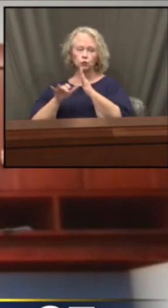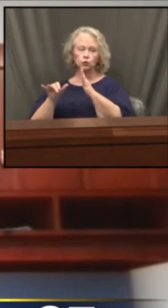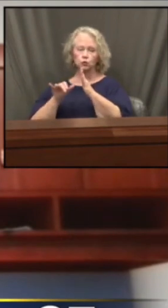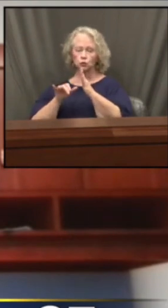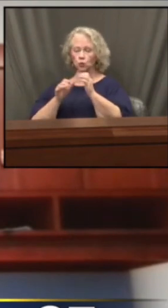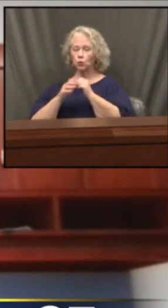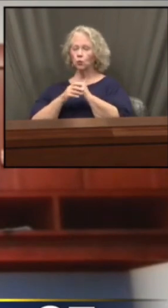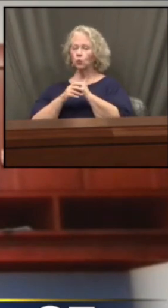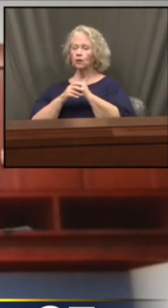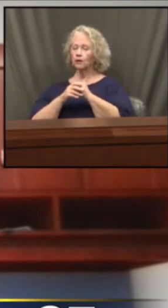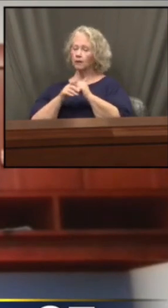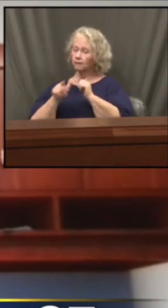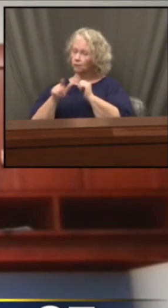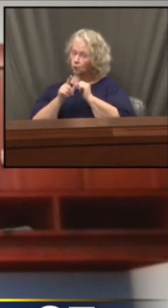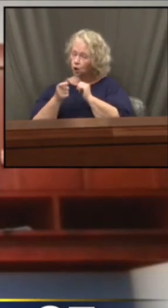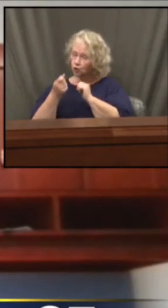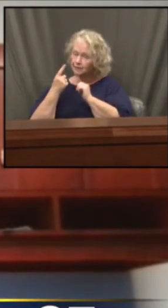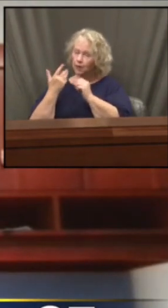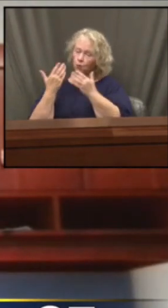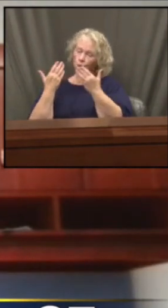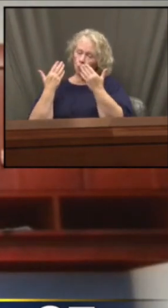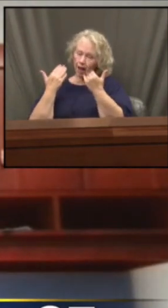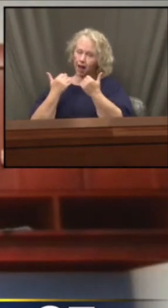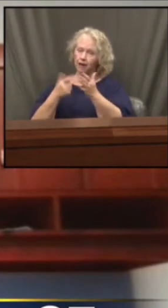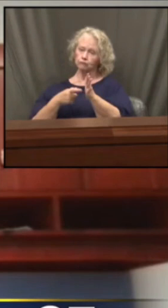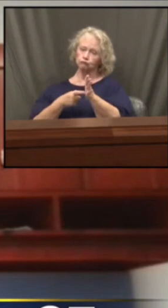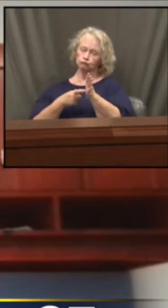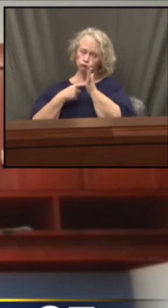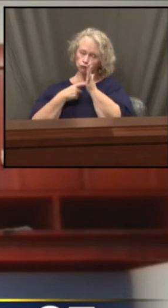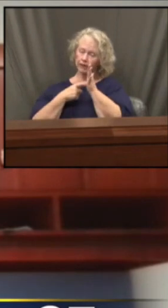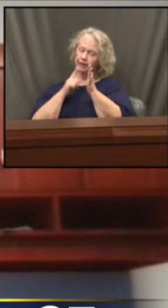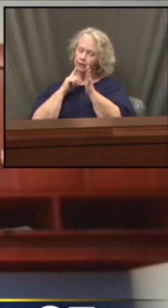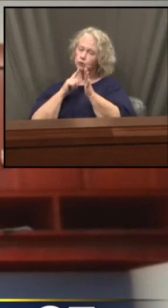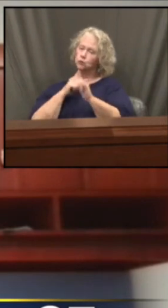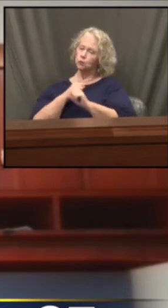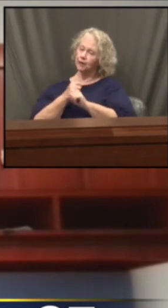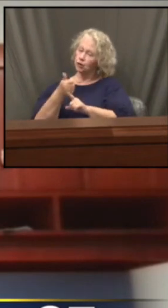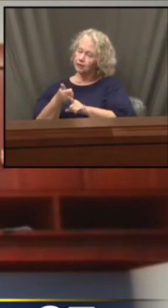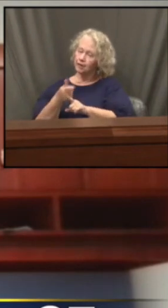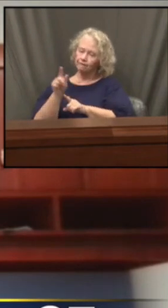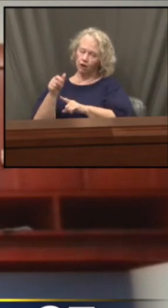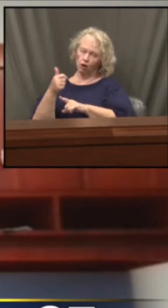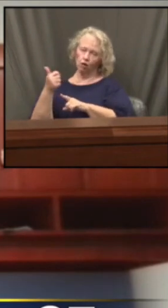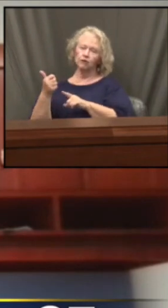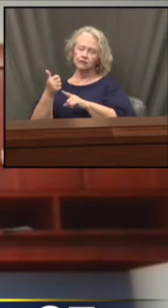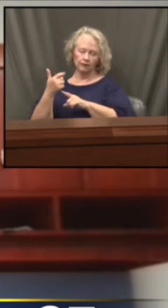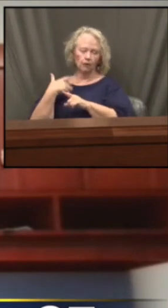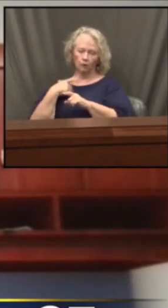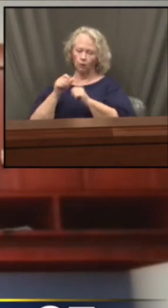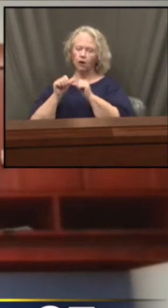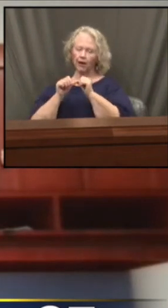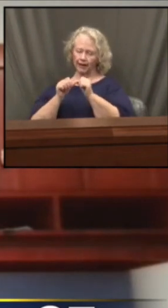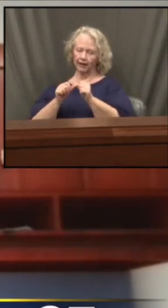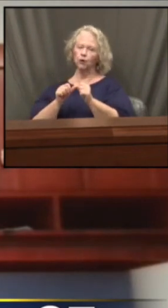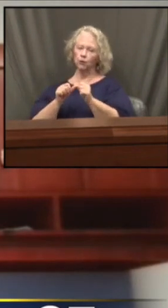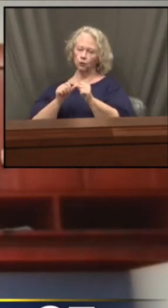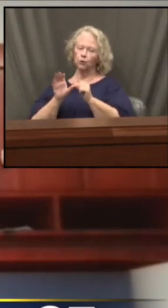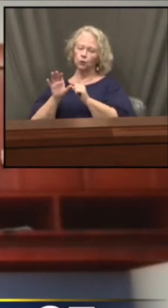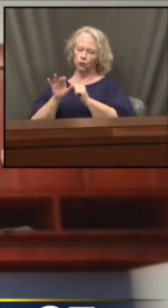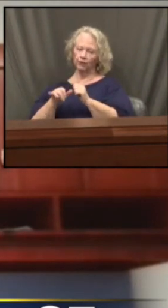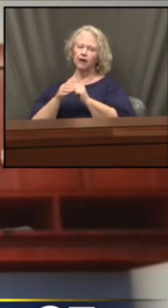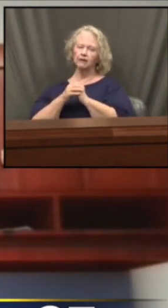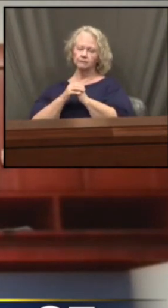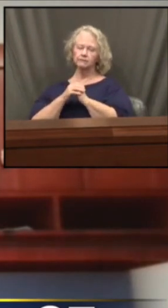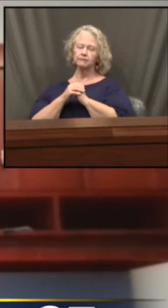they understand why they're doing that for protecting self and others. And we will certainly continue with that education going